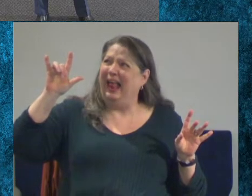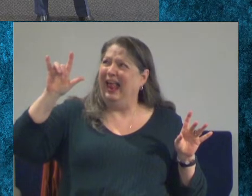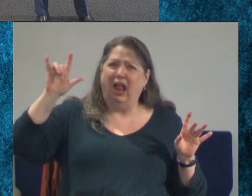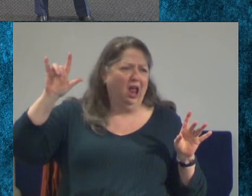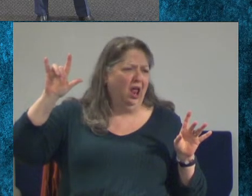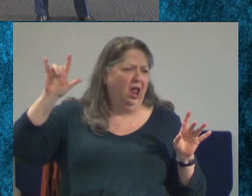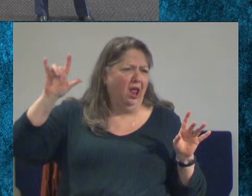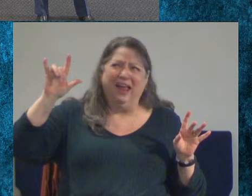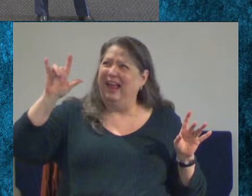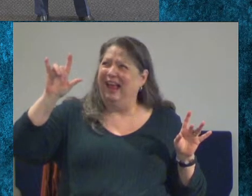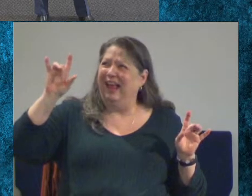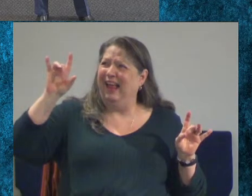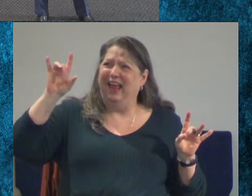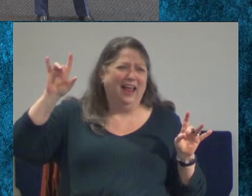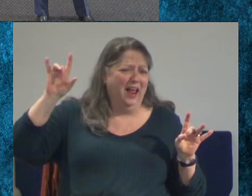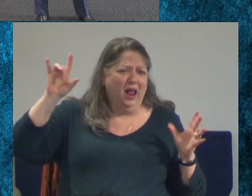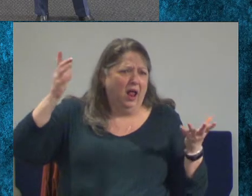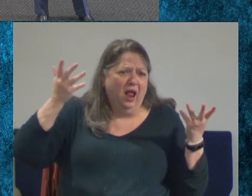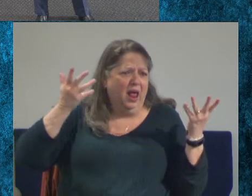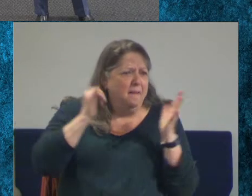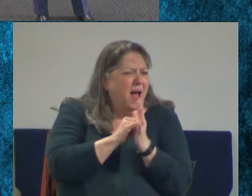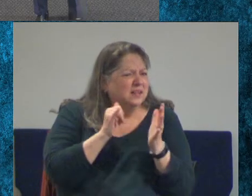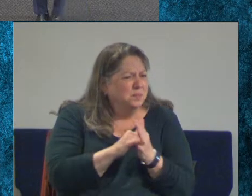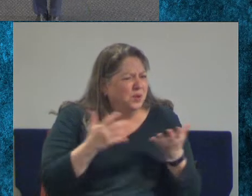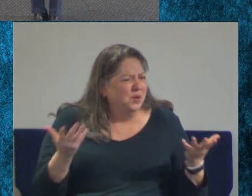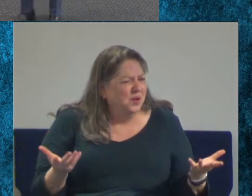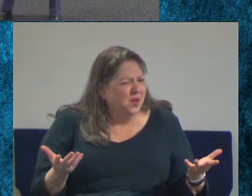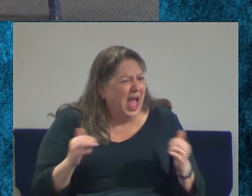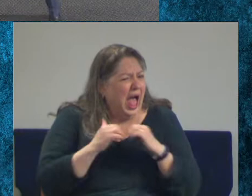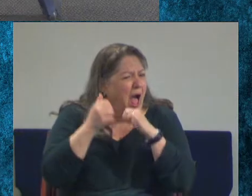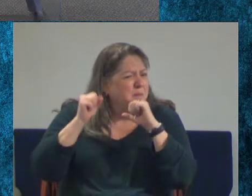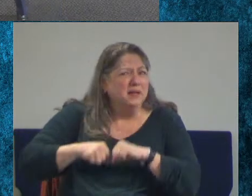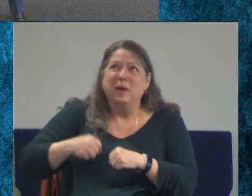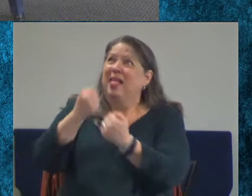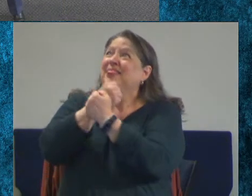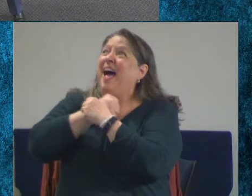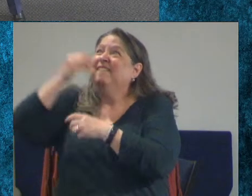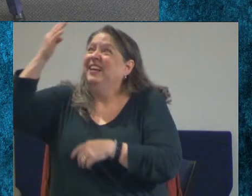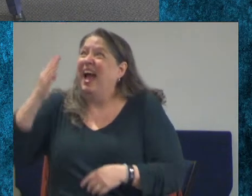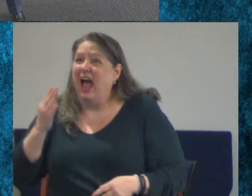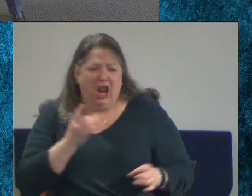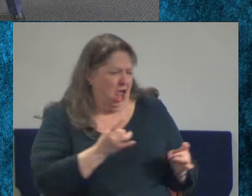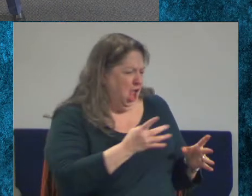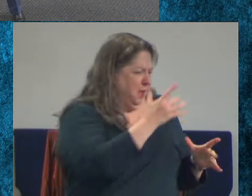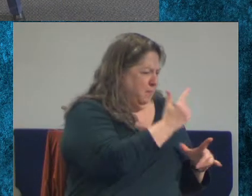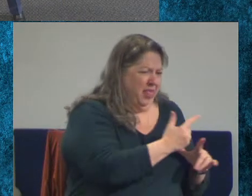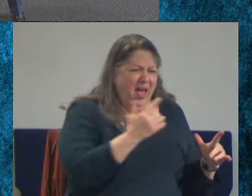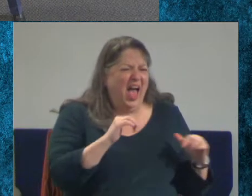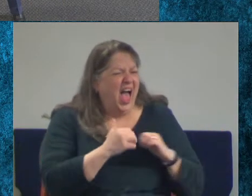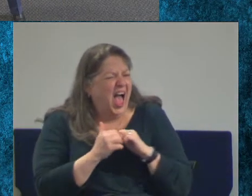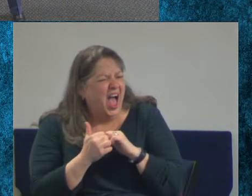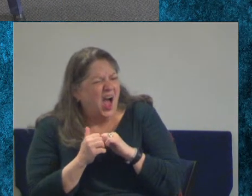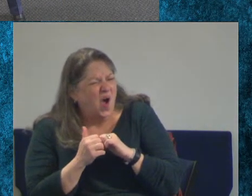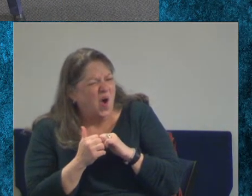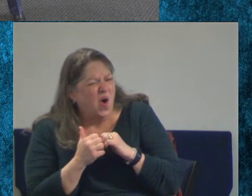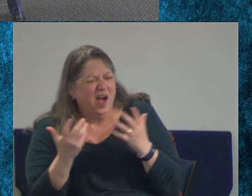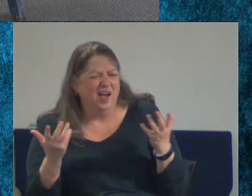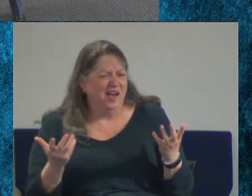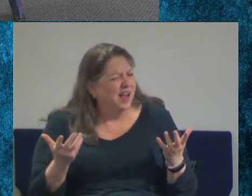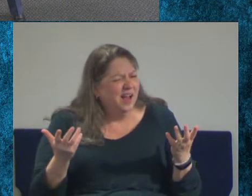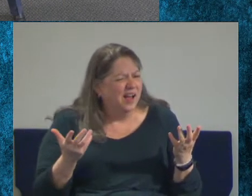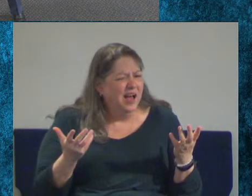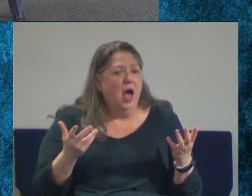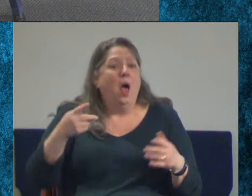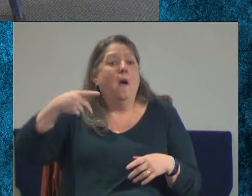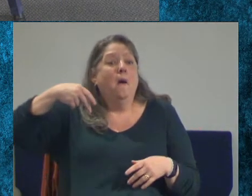your brother whom you do see? And he's speaking about, you know, spiritual brothers, the family of God. And so Paul is